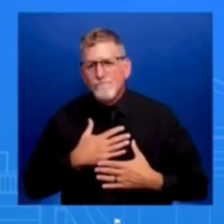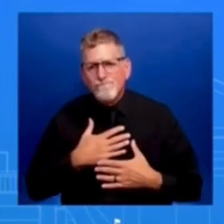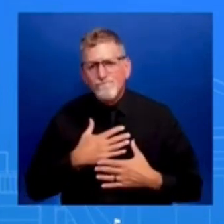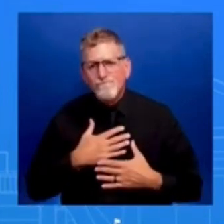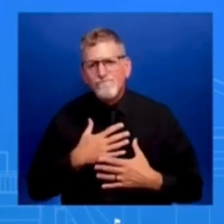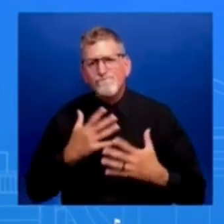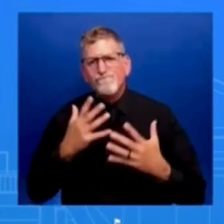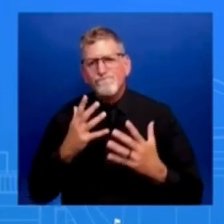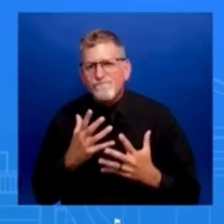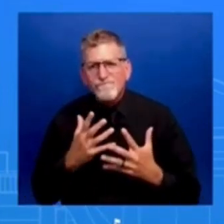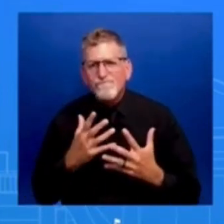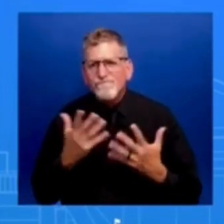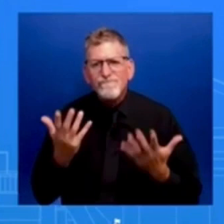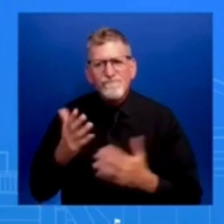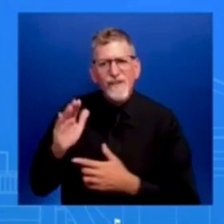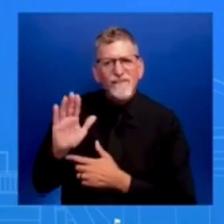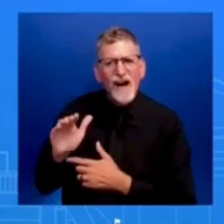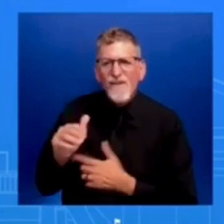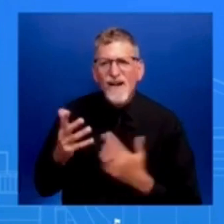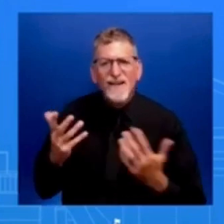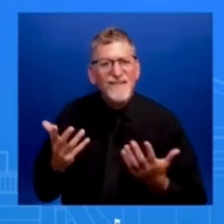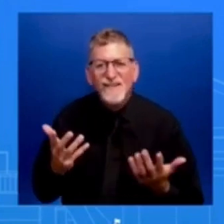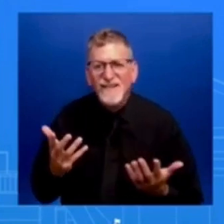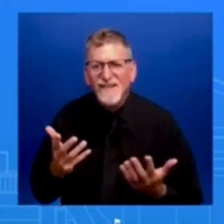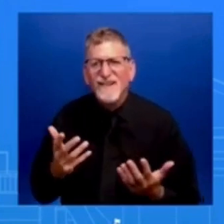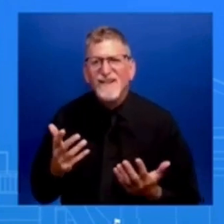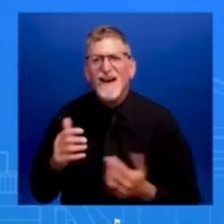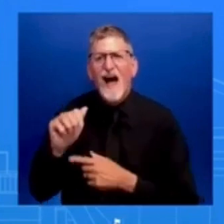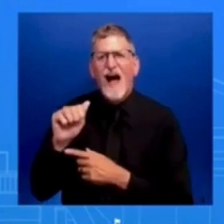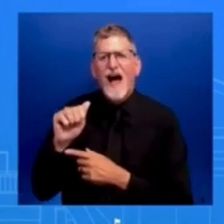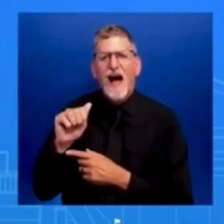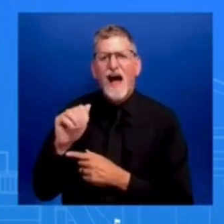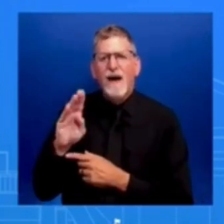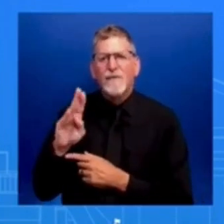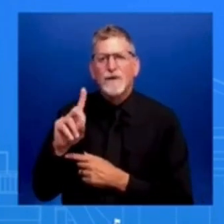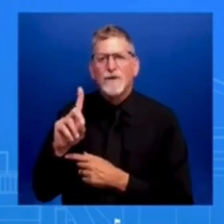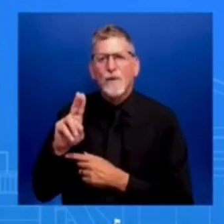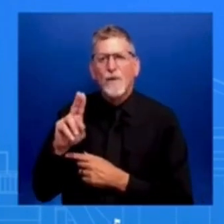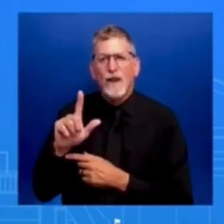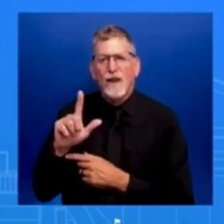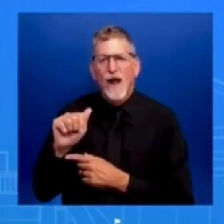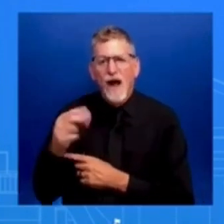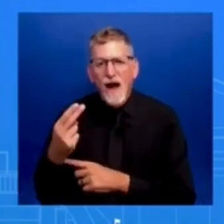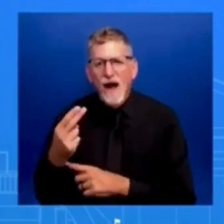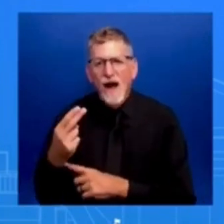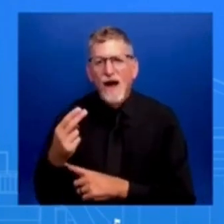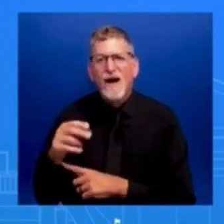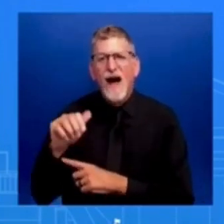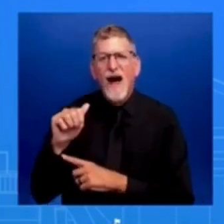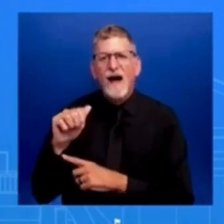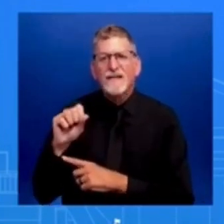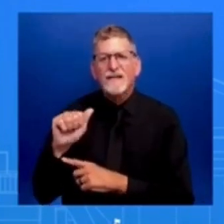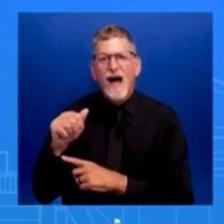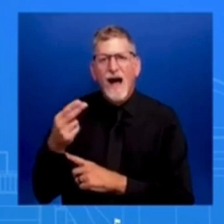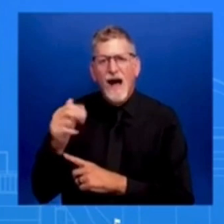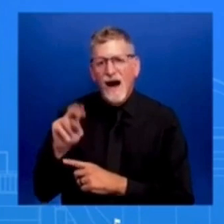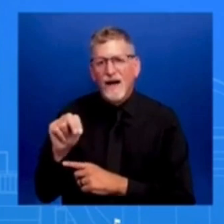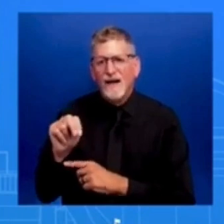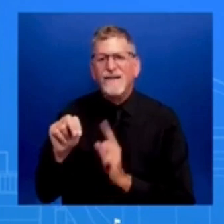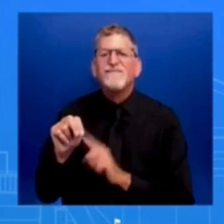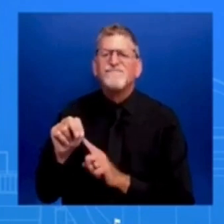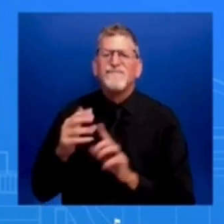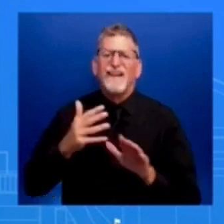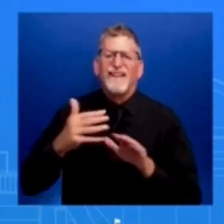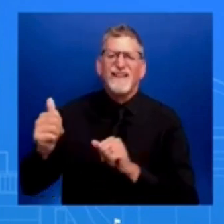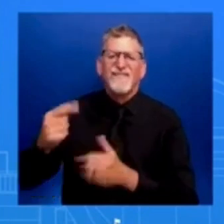on our team. Our very own Abdullah Hassan is leaving us next week, and he's heading to law school. Abdullah deferred law school by